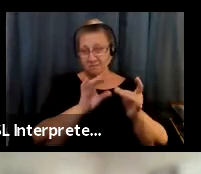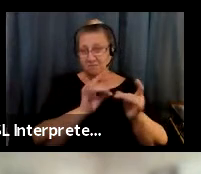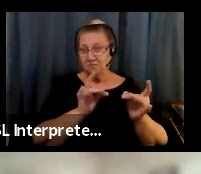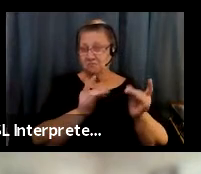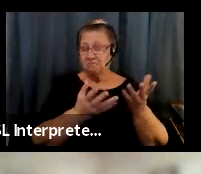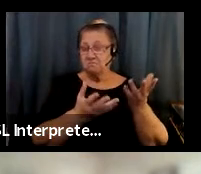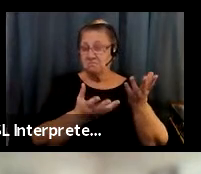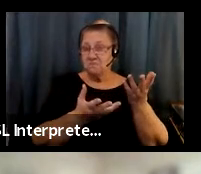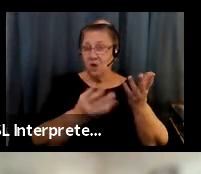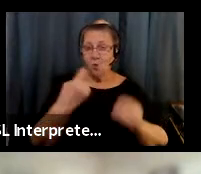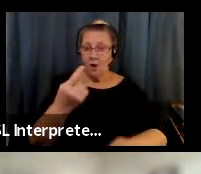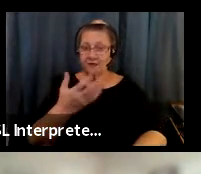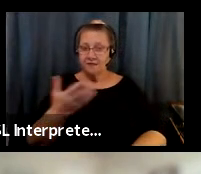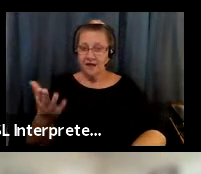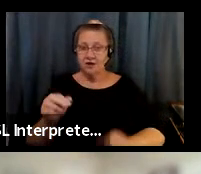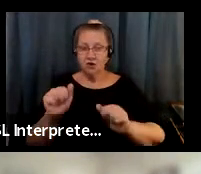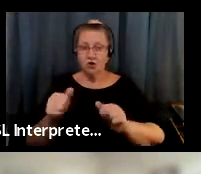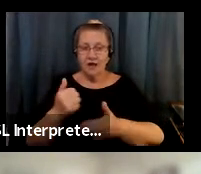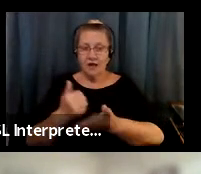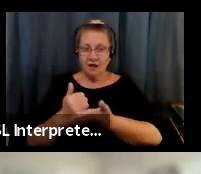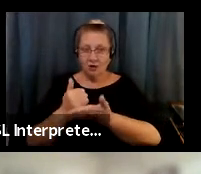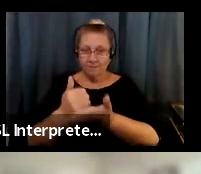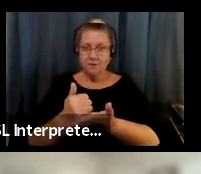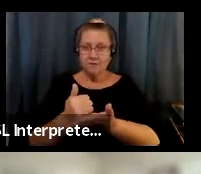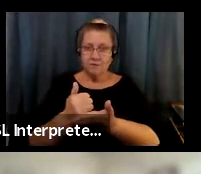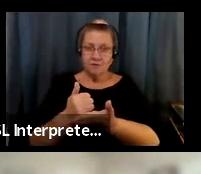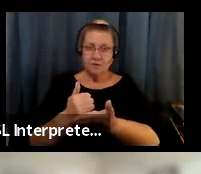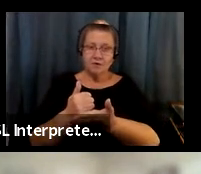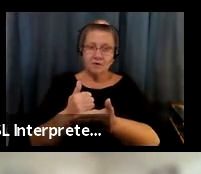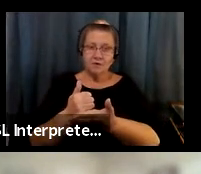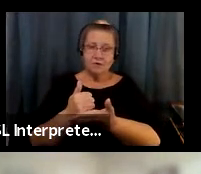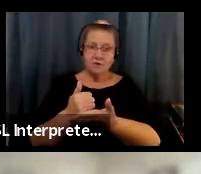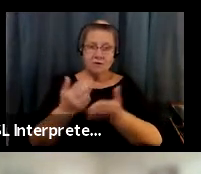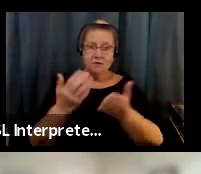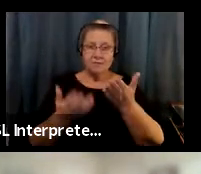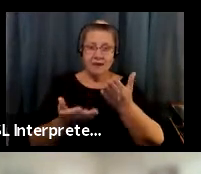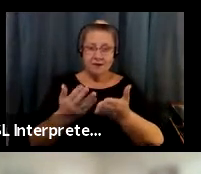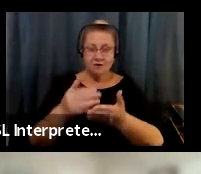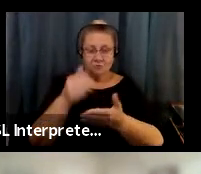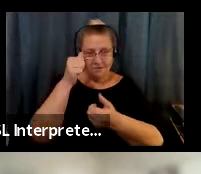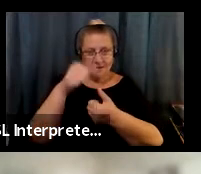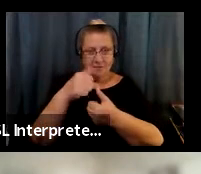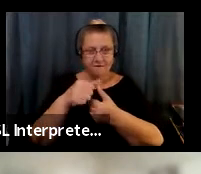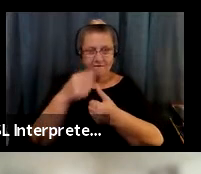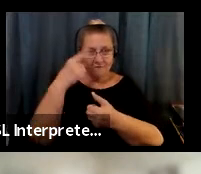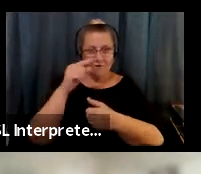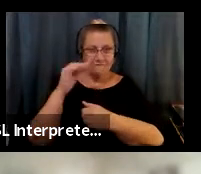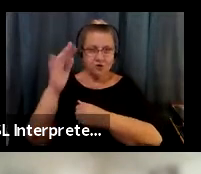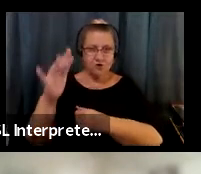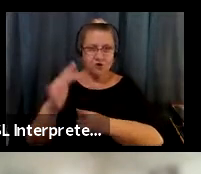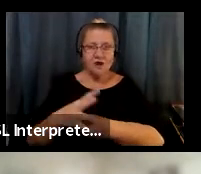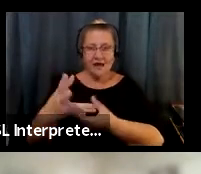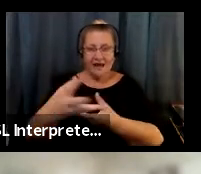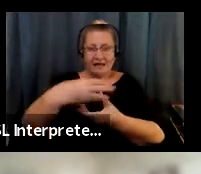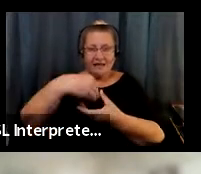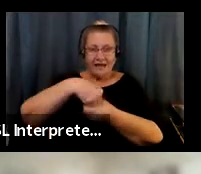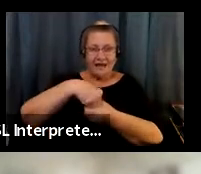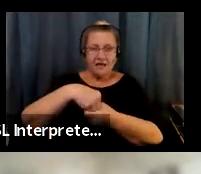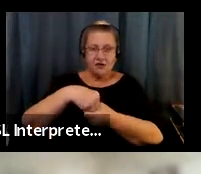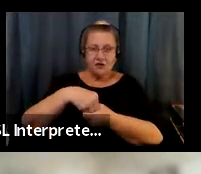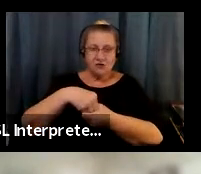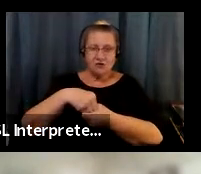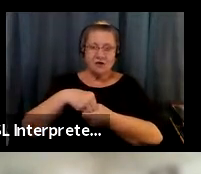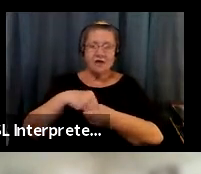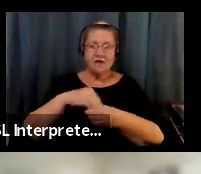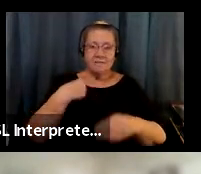that would have been helpful, and hopefully it will be helpful in the future, is let's engage the members of this